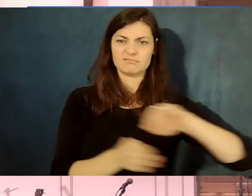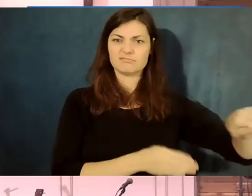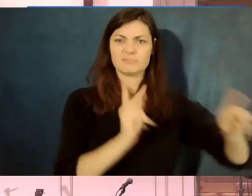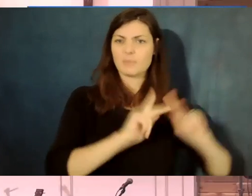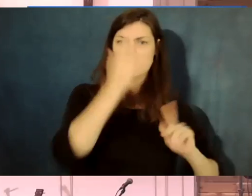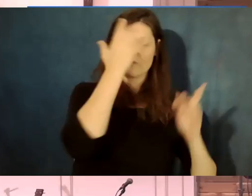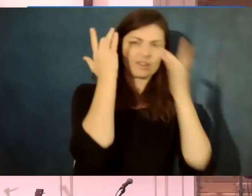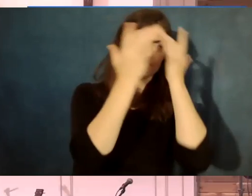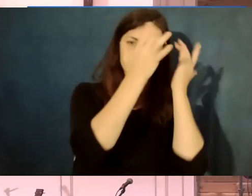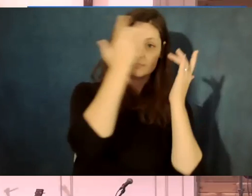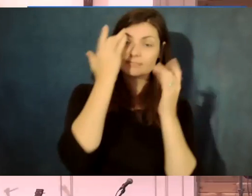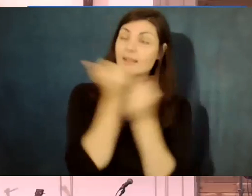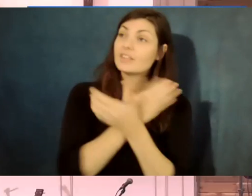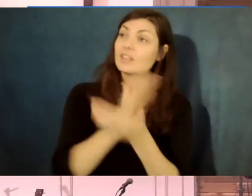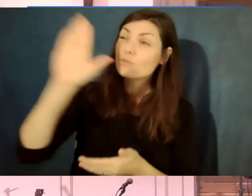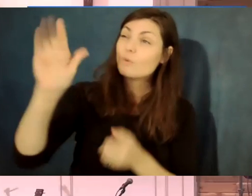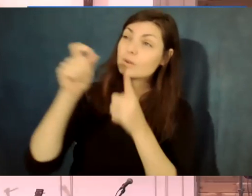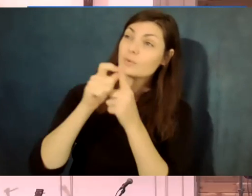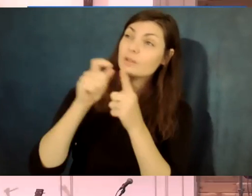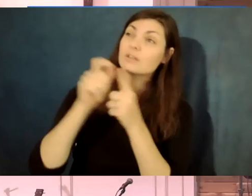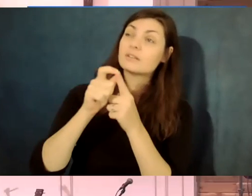but everything that is your word